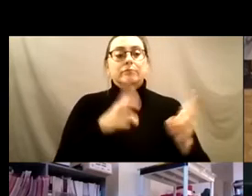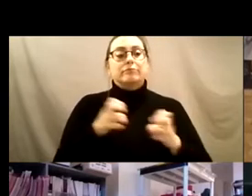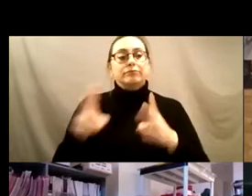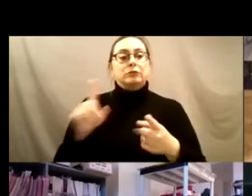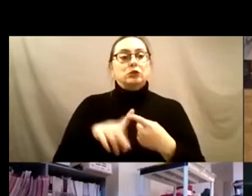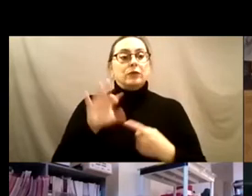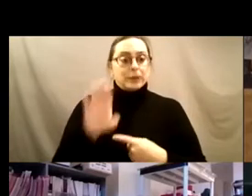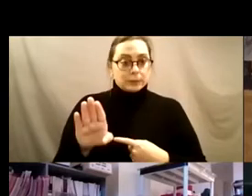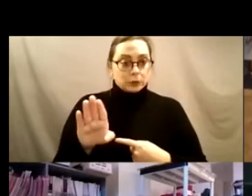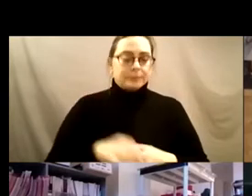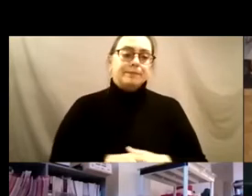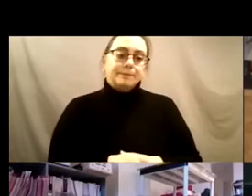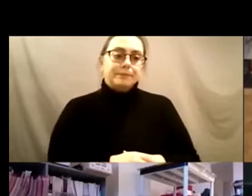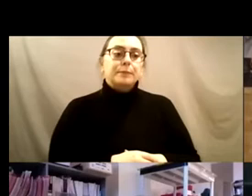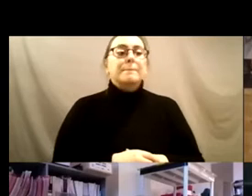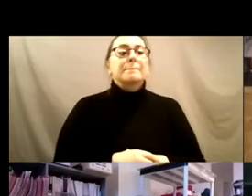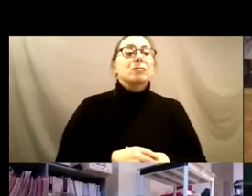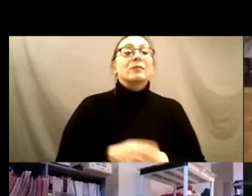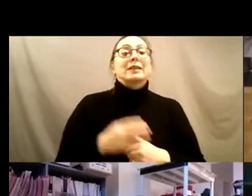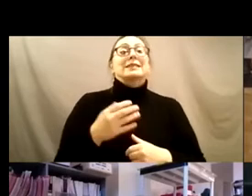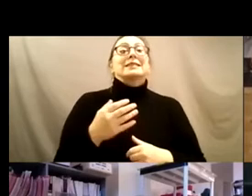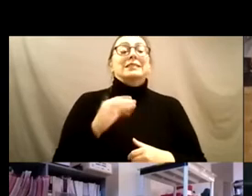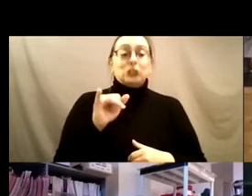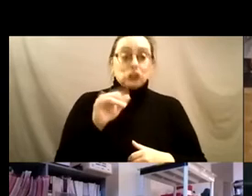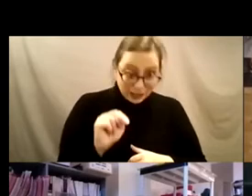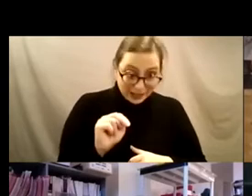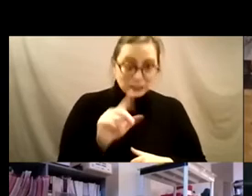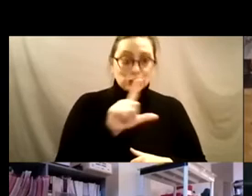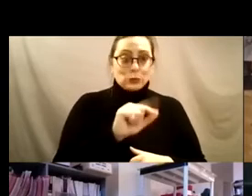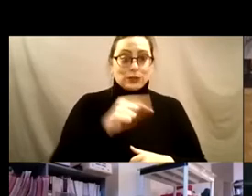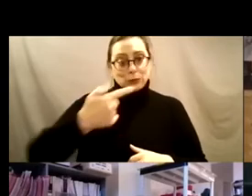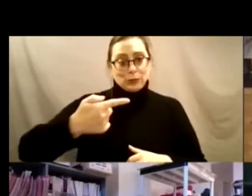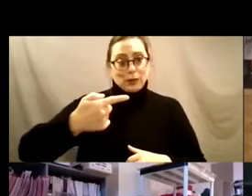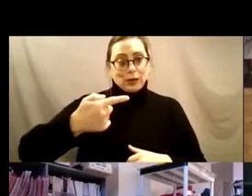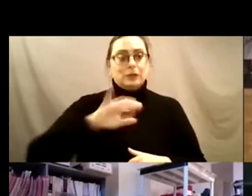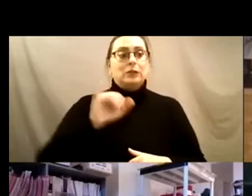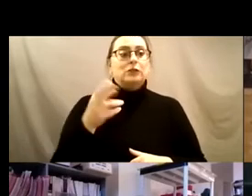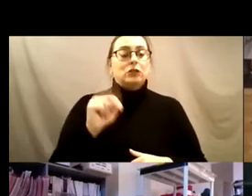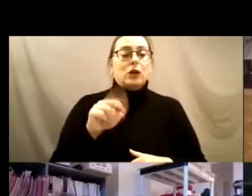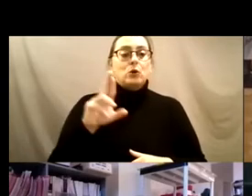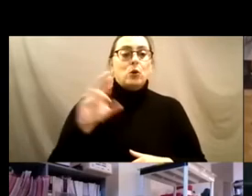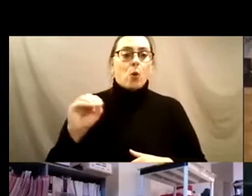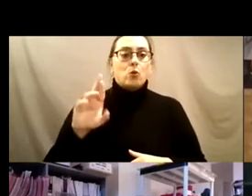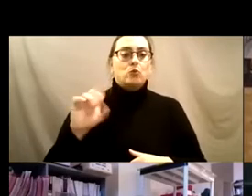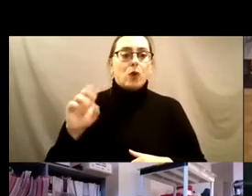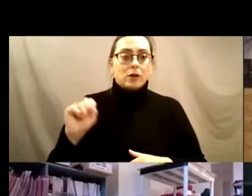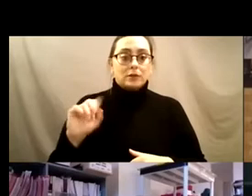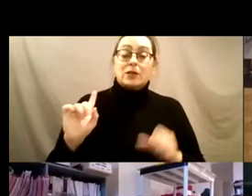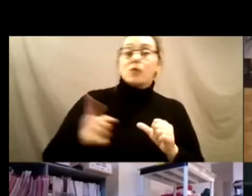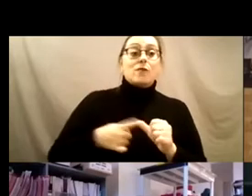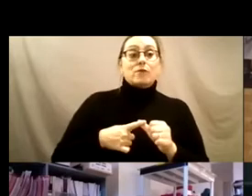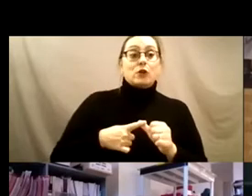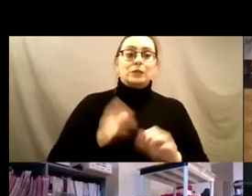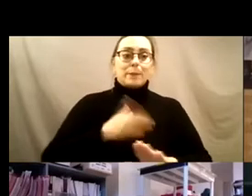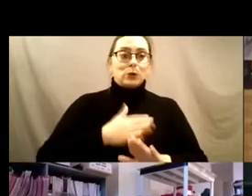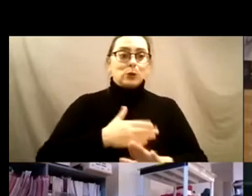page. In January 2021, John O'Ross, one of our first musicians to